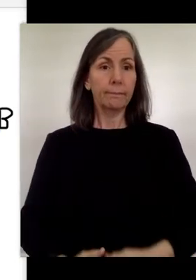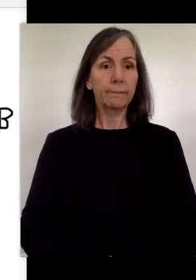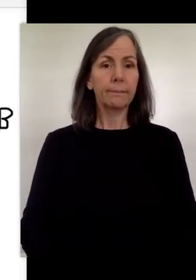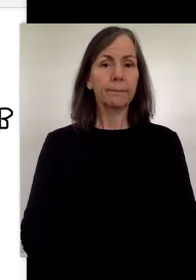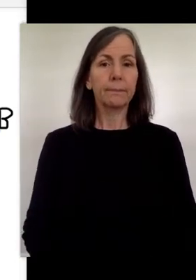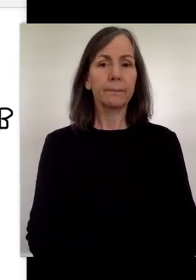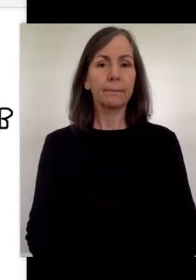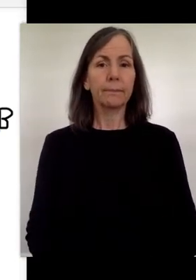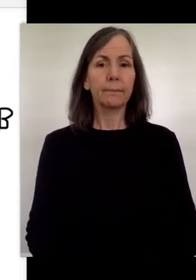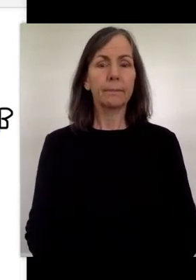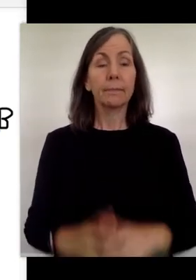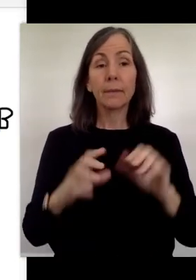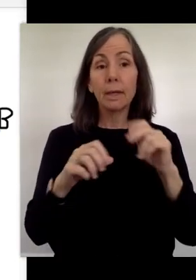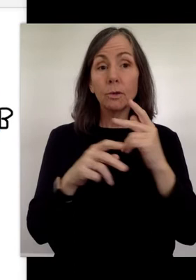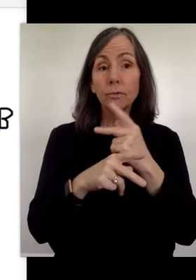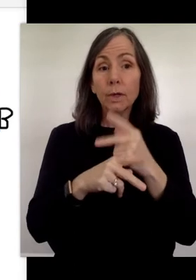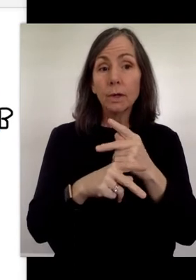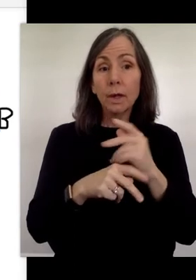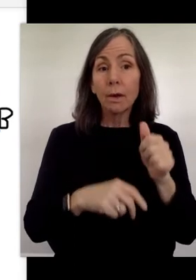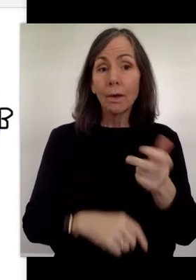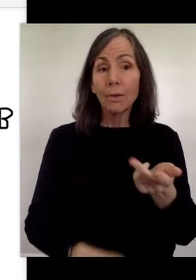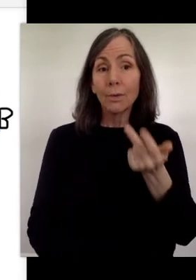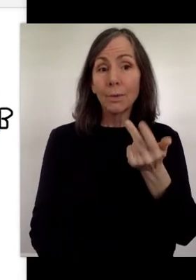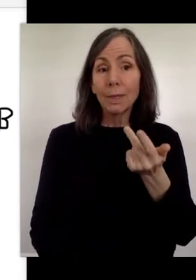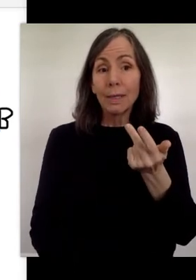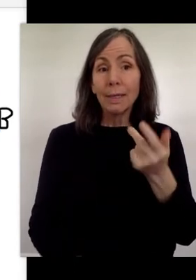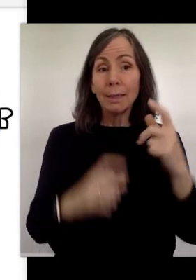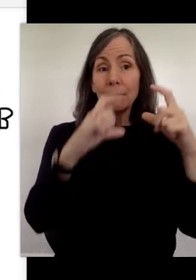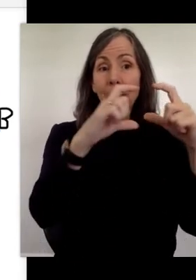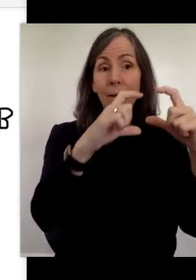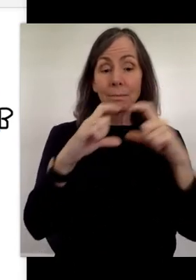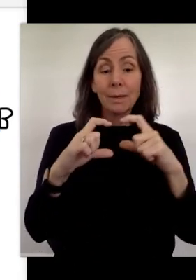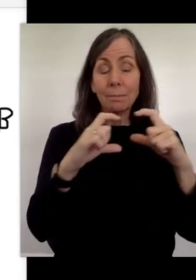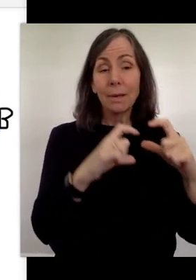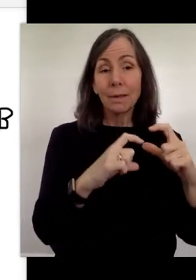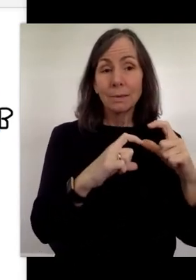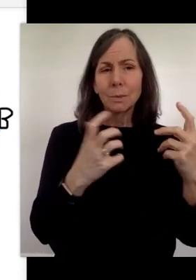Can you figure out what the other 3 boxes will look like?